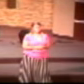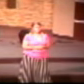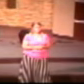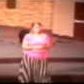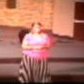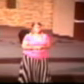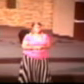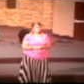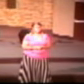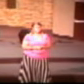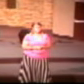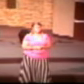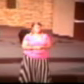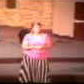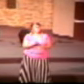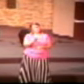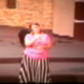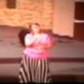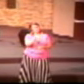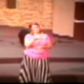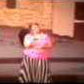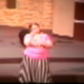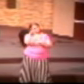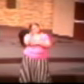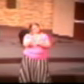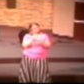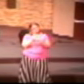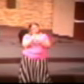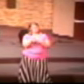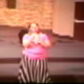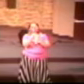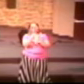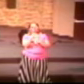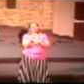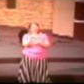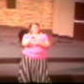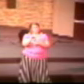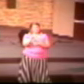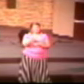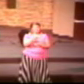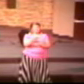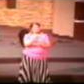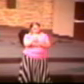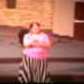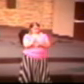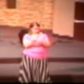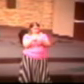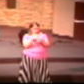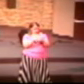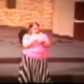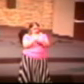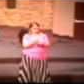John York, my preaching professor, told a story when he preached on Philippians here that has stuck with me for several months.